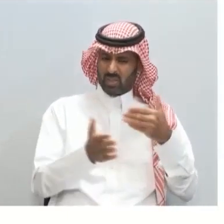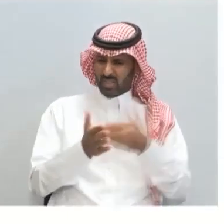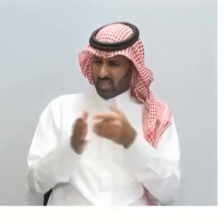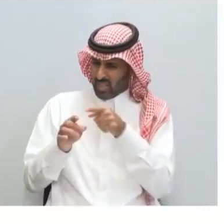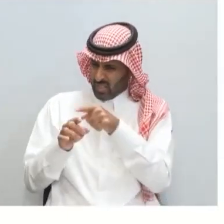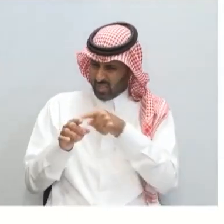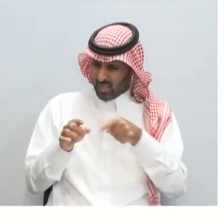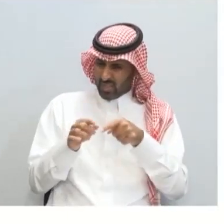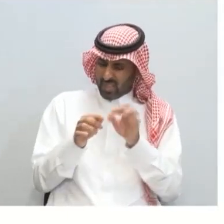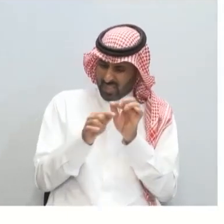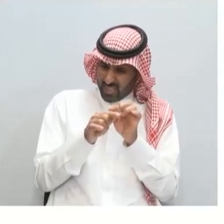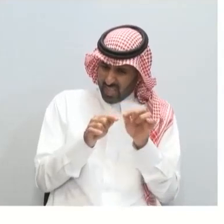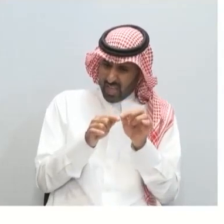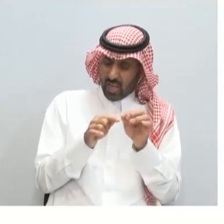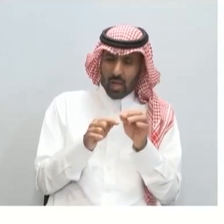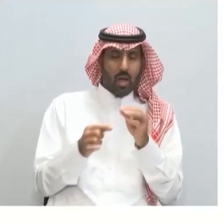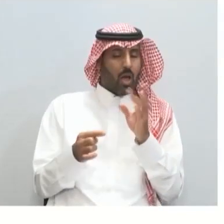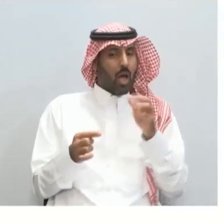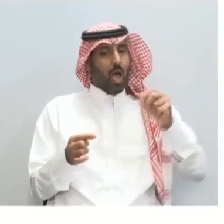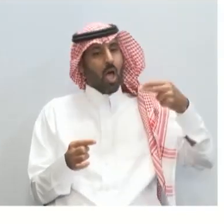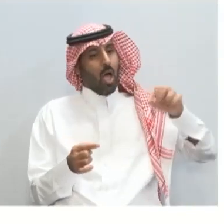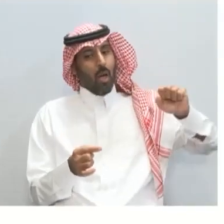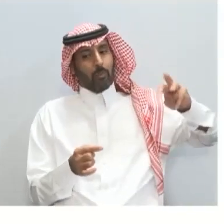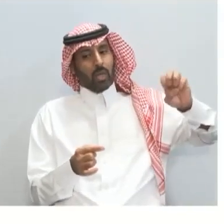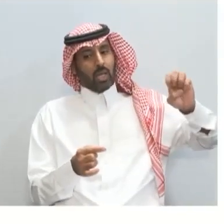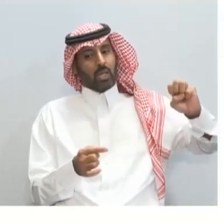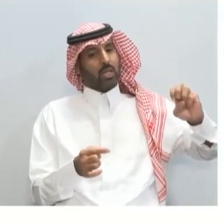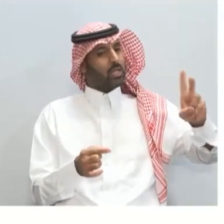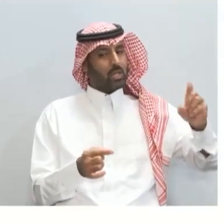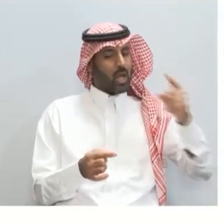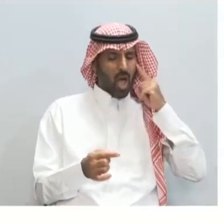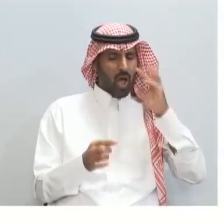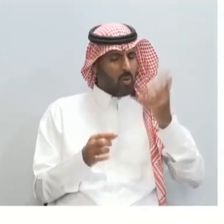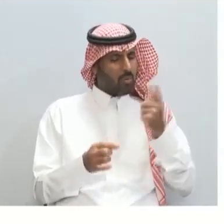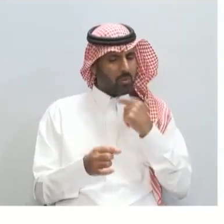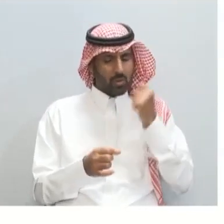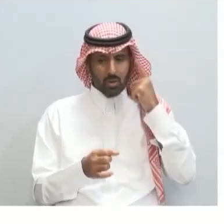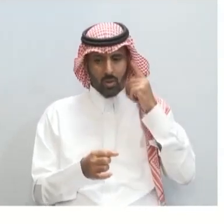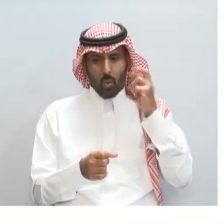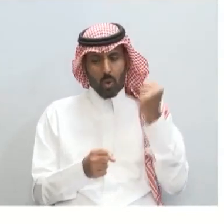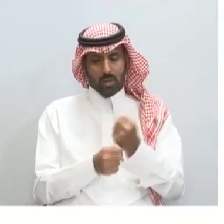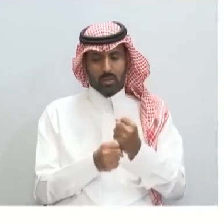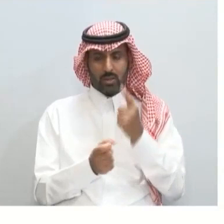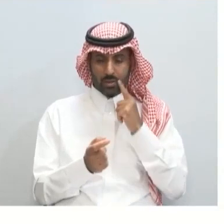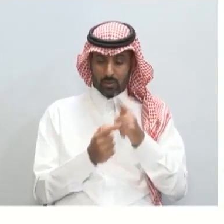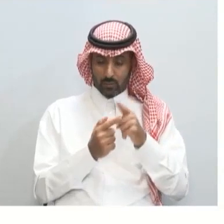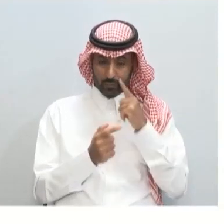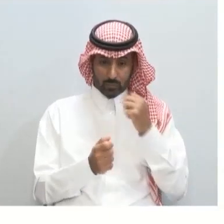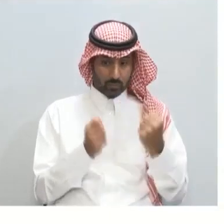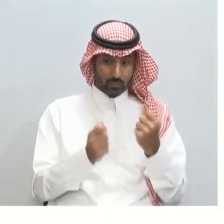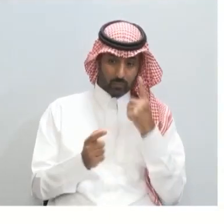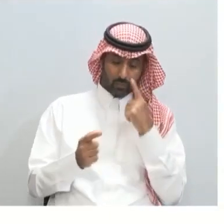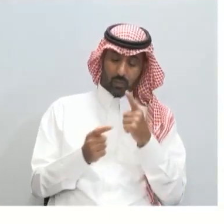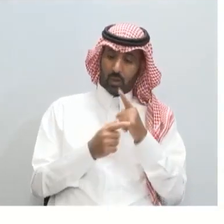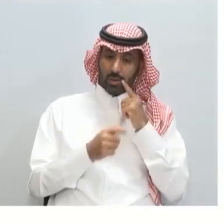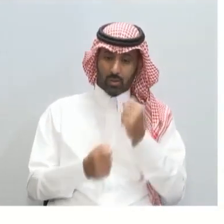the other car Hamed can decide what he should do there's a small dent on the other car of course the owner of the other car is